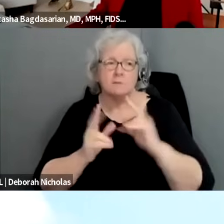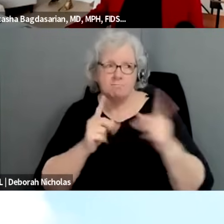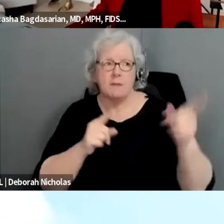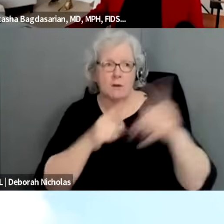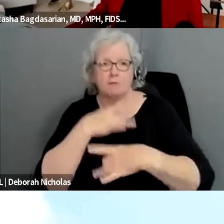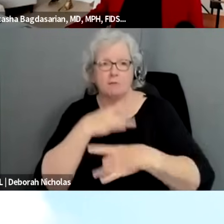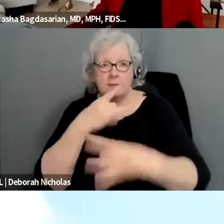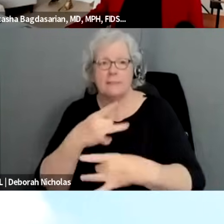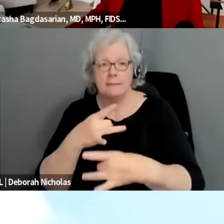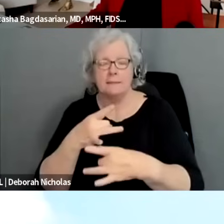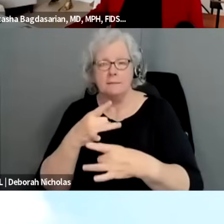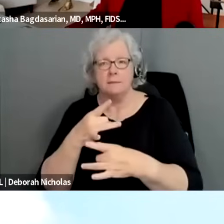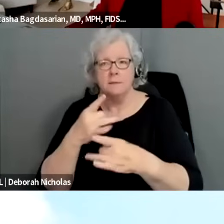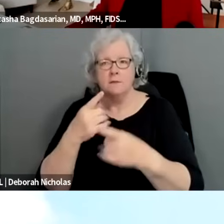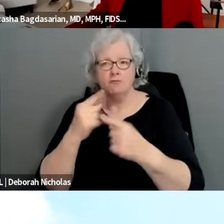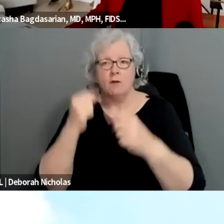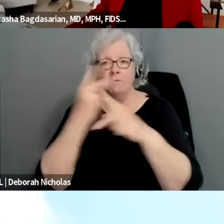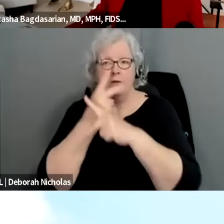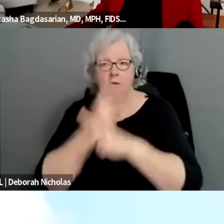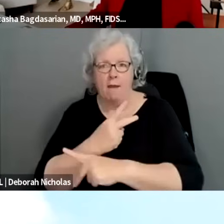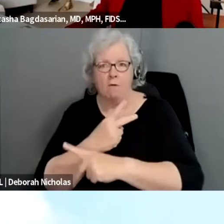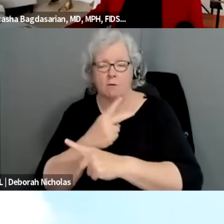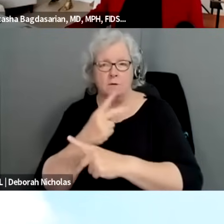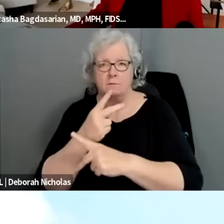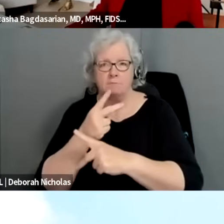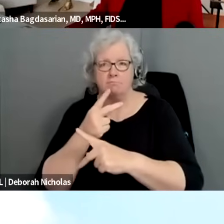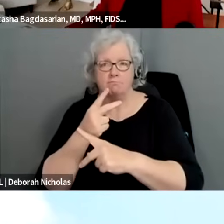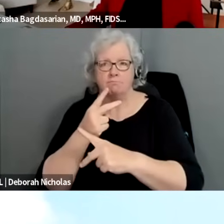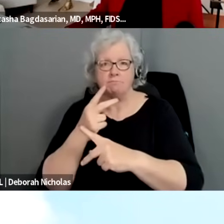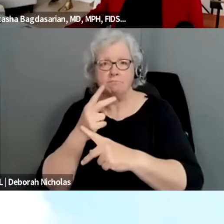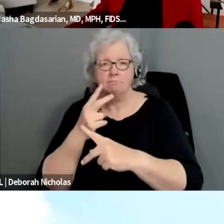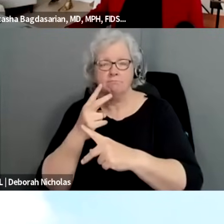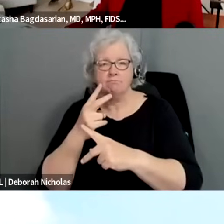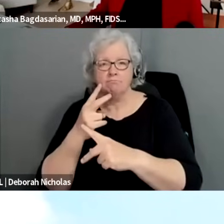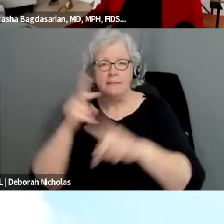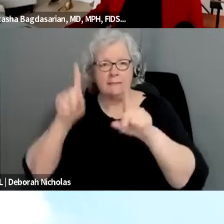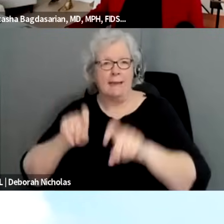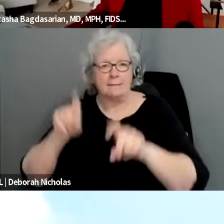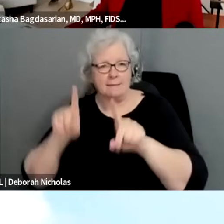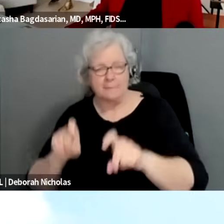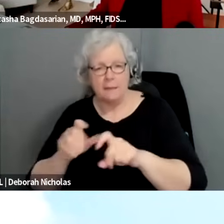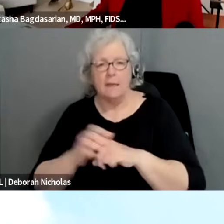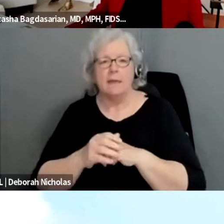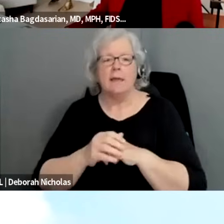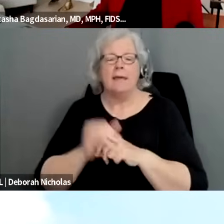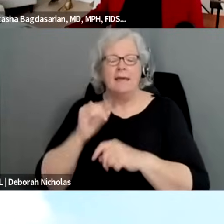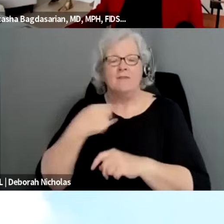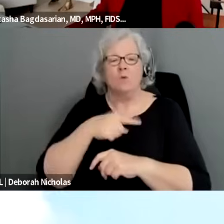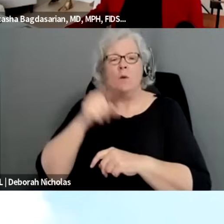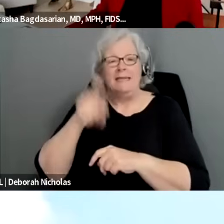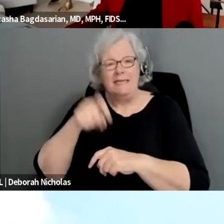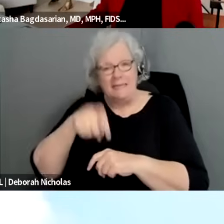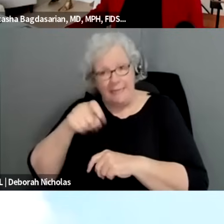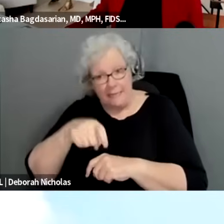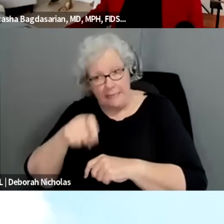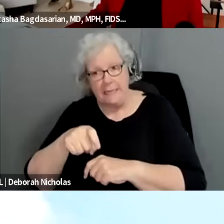that if we feel that we, meet a threshold, that we would begin to make those shifts. So